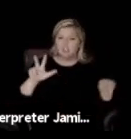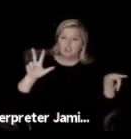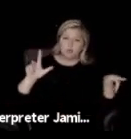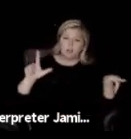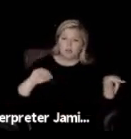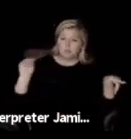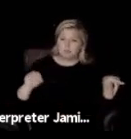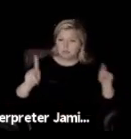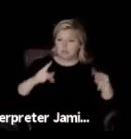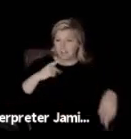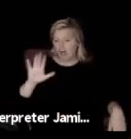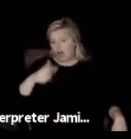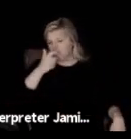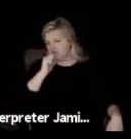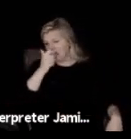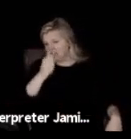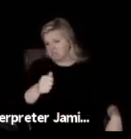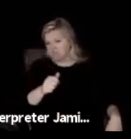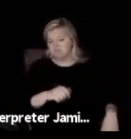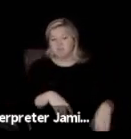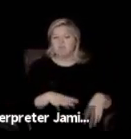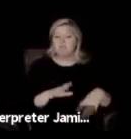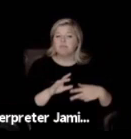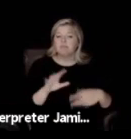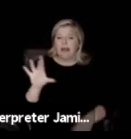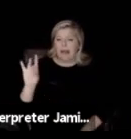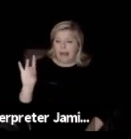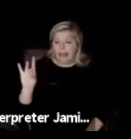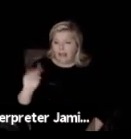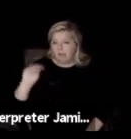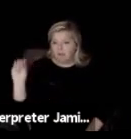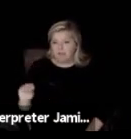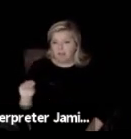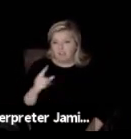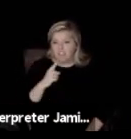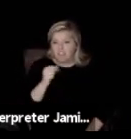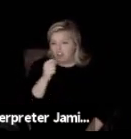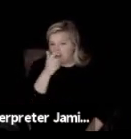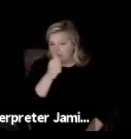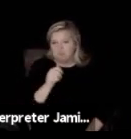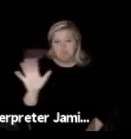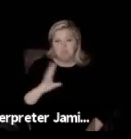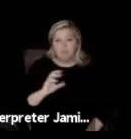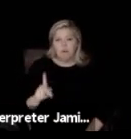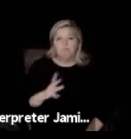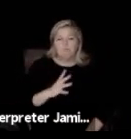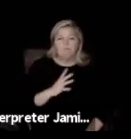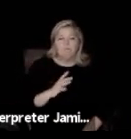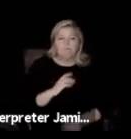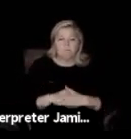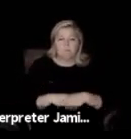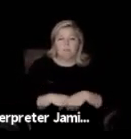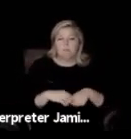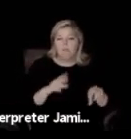not interested, and then there's 8% that say you're not interested. So what I'm going to do, I'm going to sprinkle